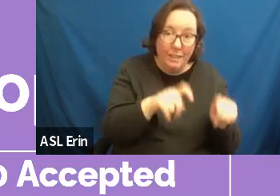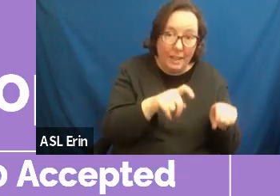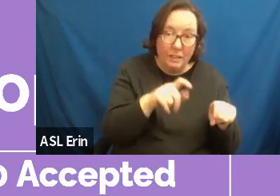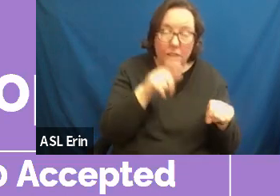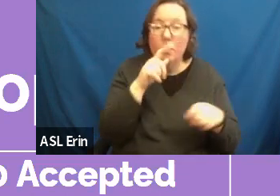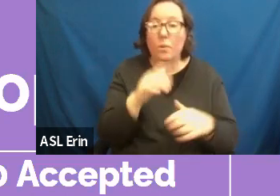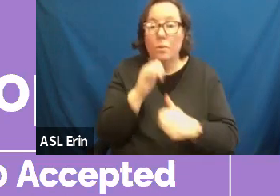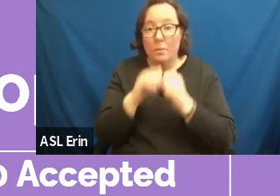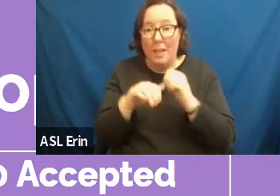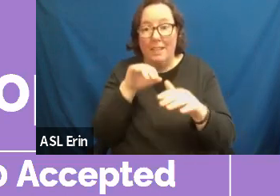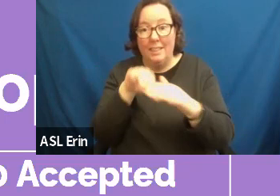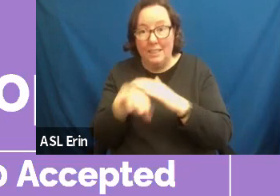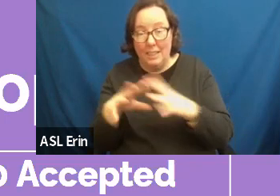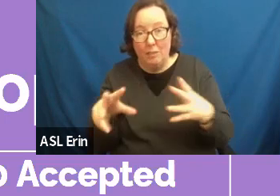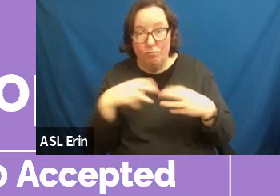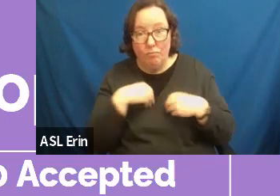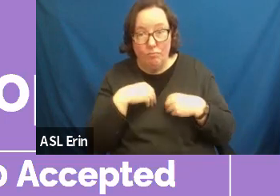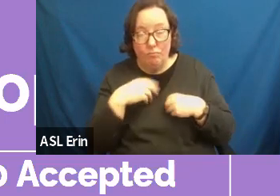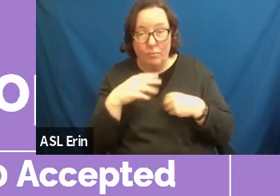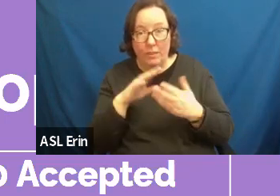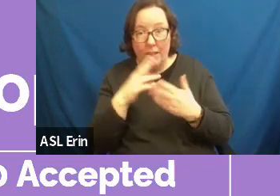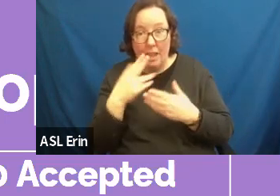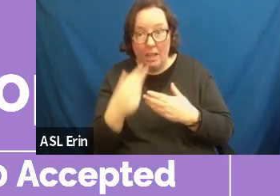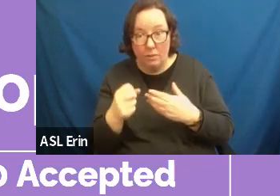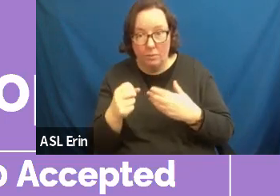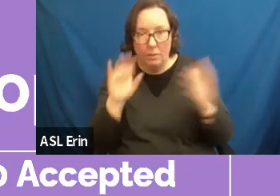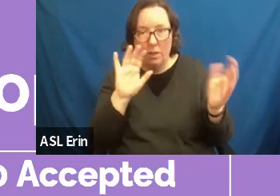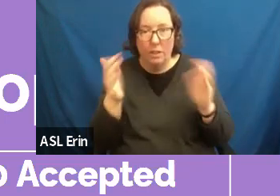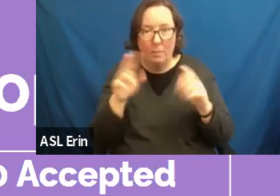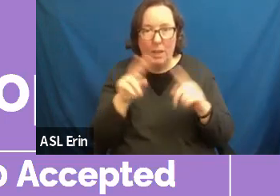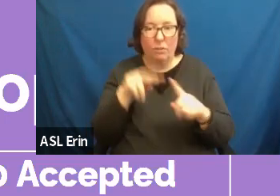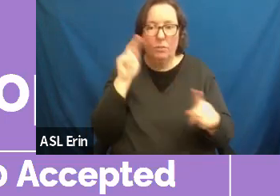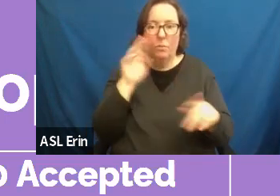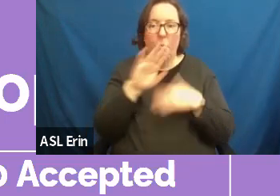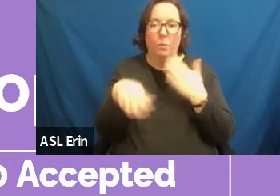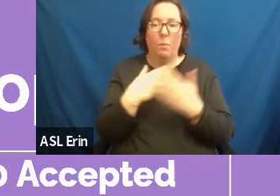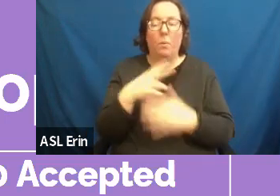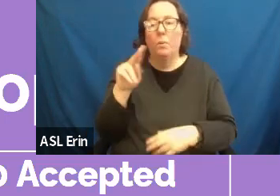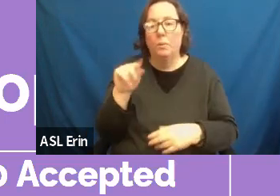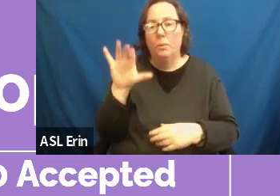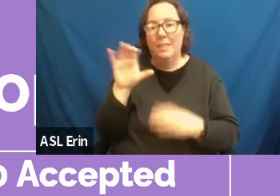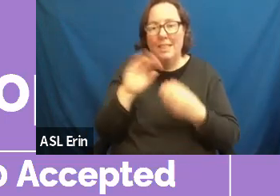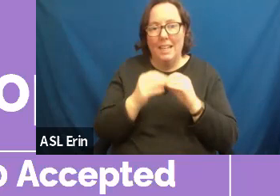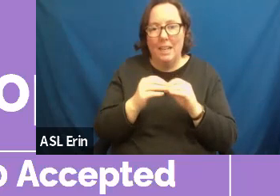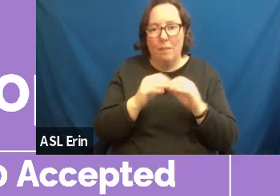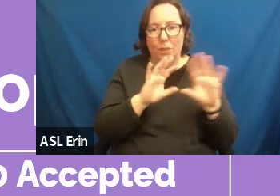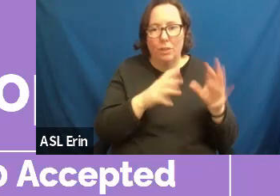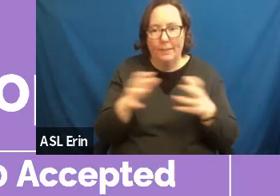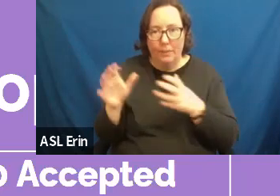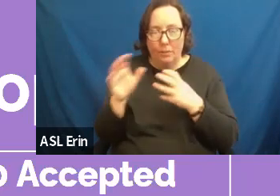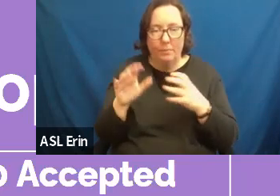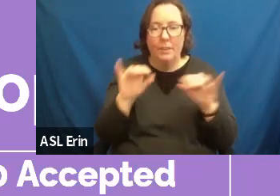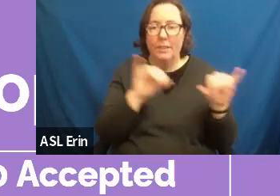to Hunter College High School in comparison to the overall demographics of students in New York City. Similarly, and to no